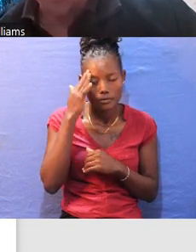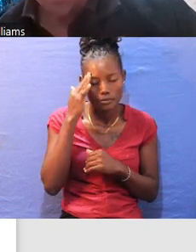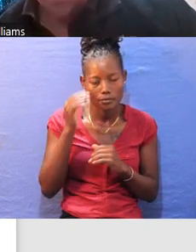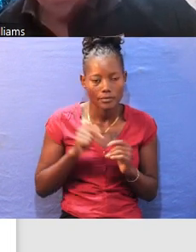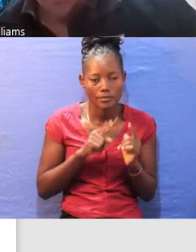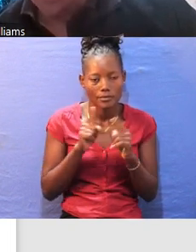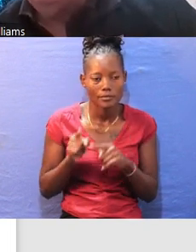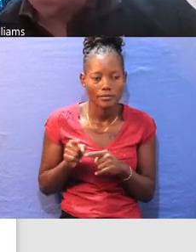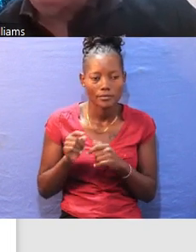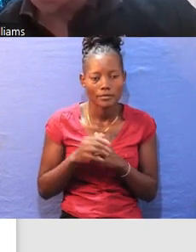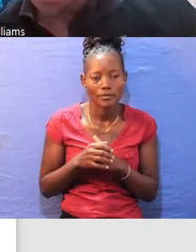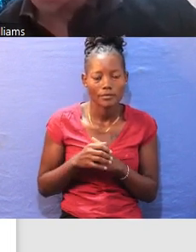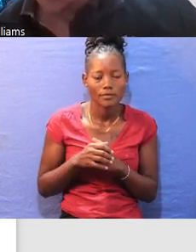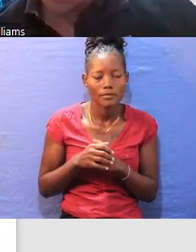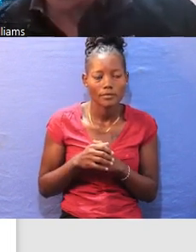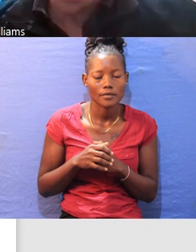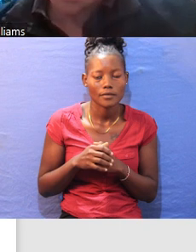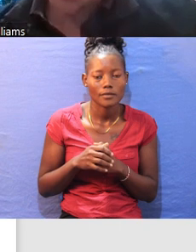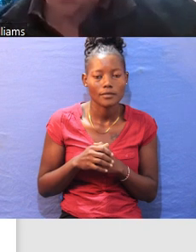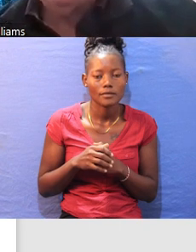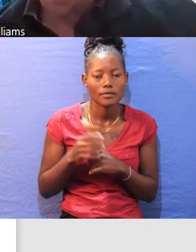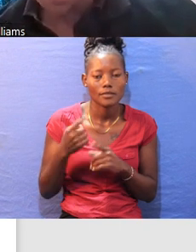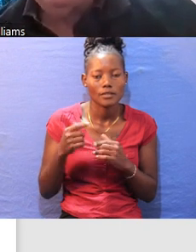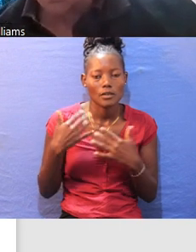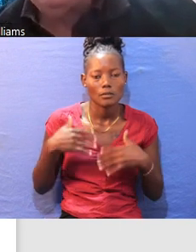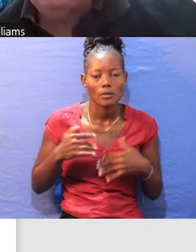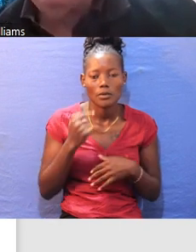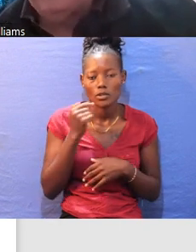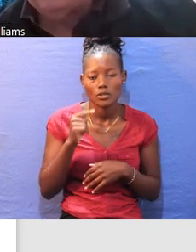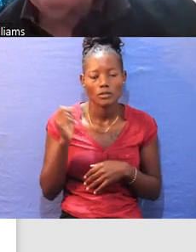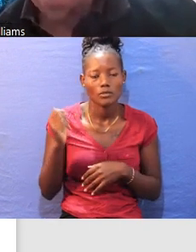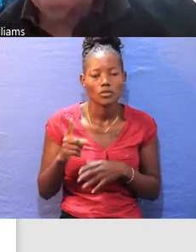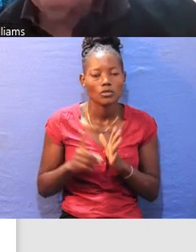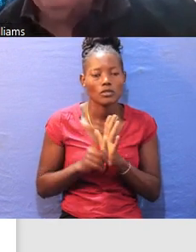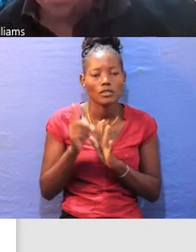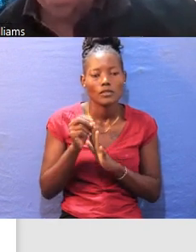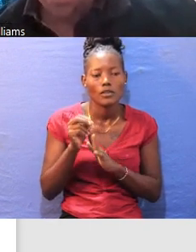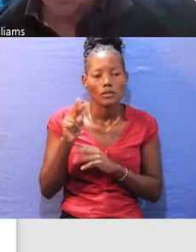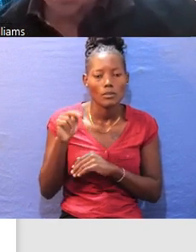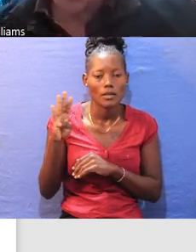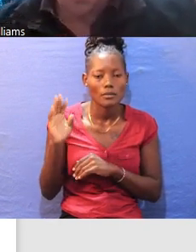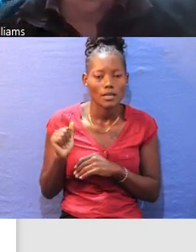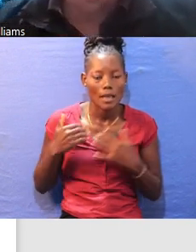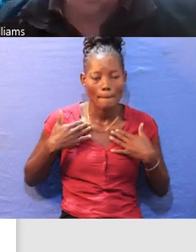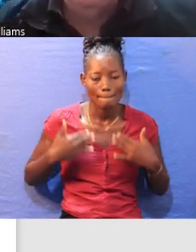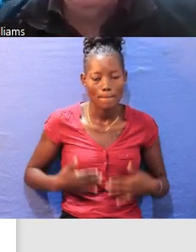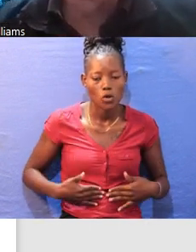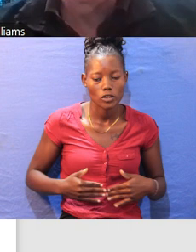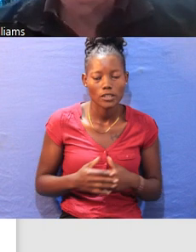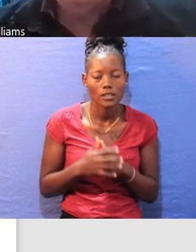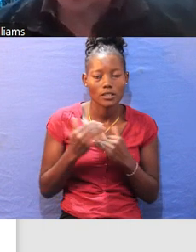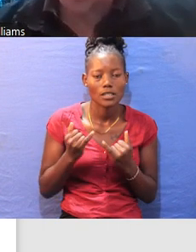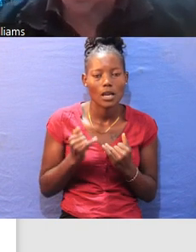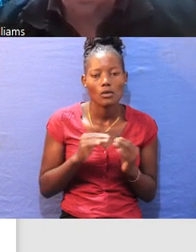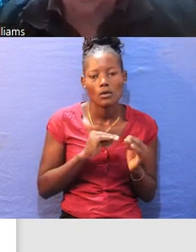drafted. People told him, you need to develop an NBA body. So he went from 165